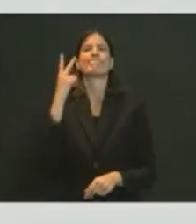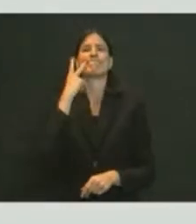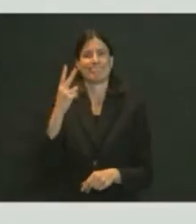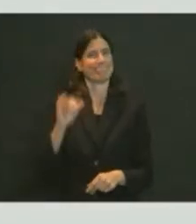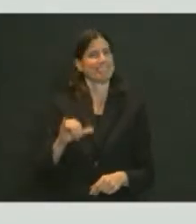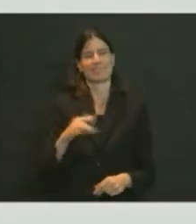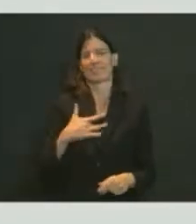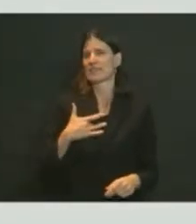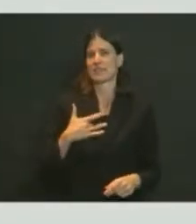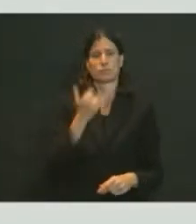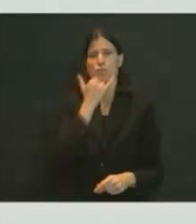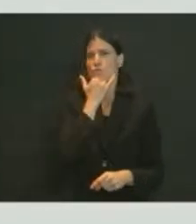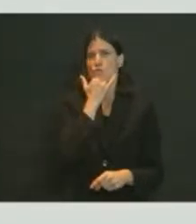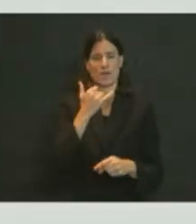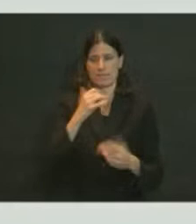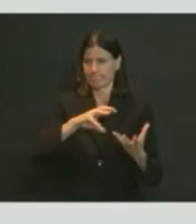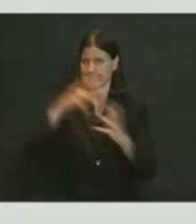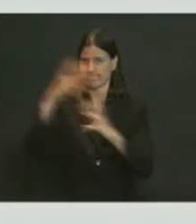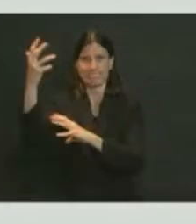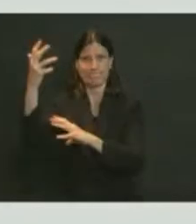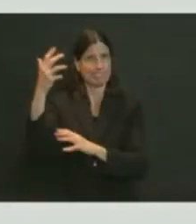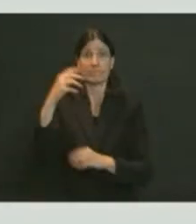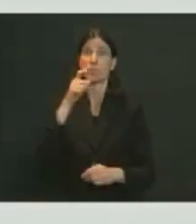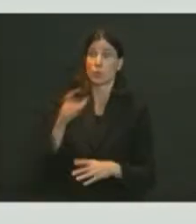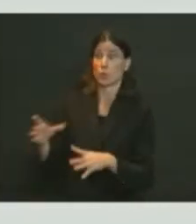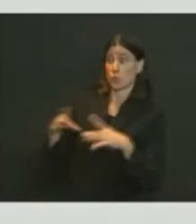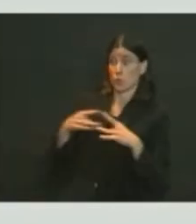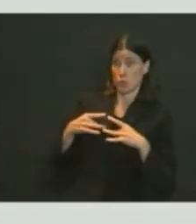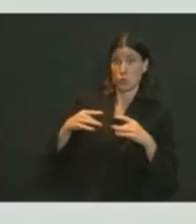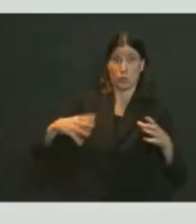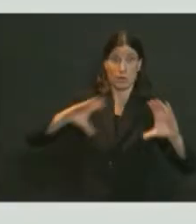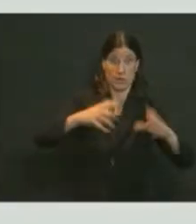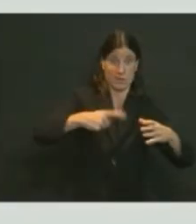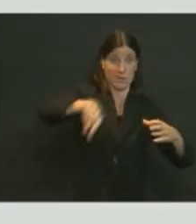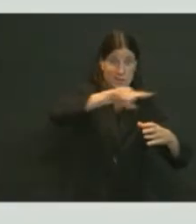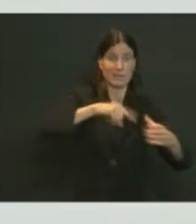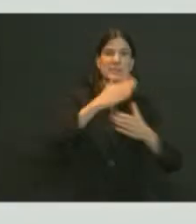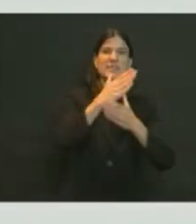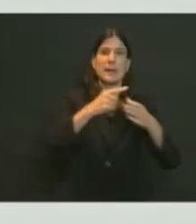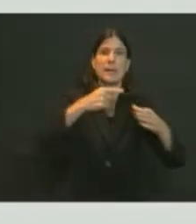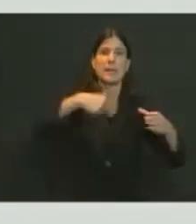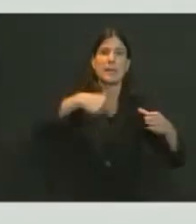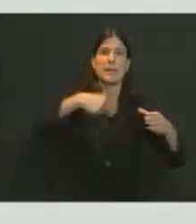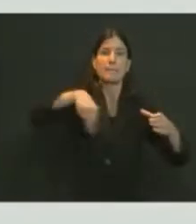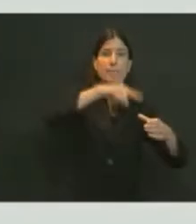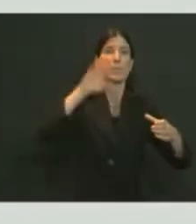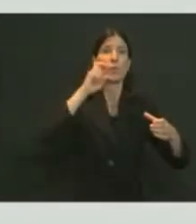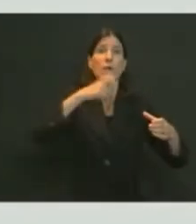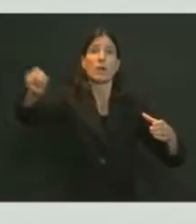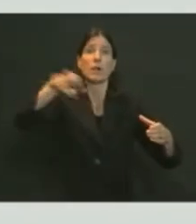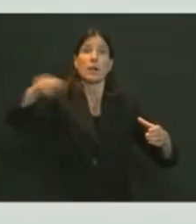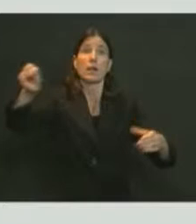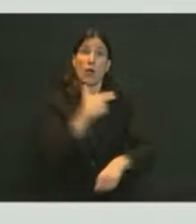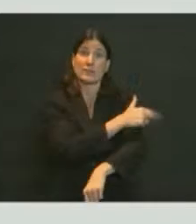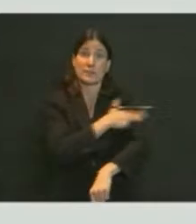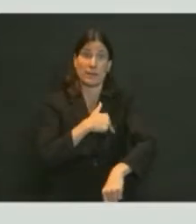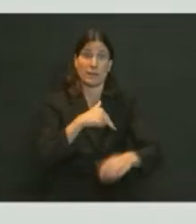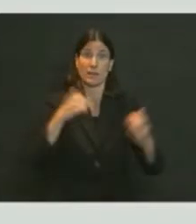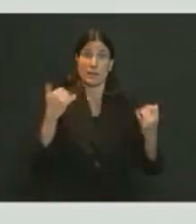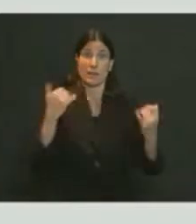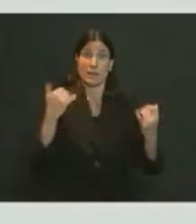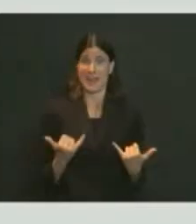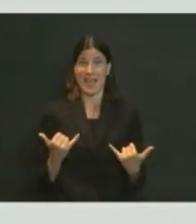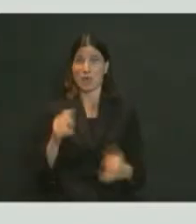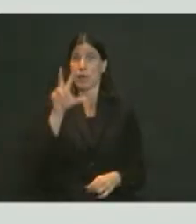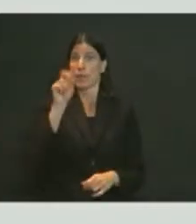not be ready to move forward. At the moment, we're consistently seeing fewer than 30 new hospitalizations a